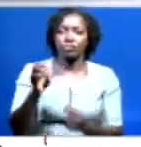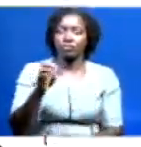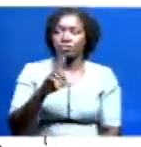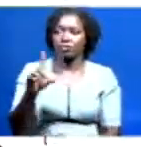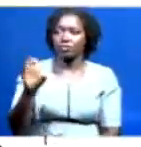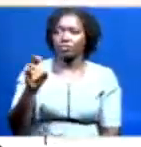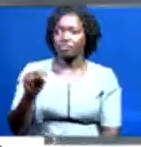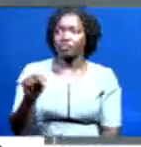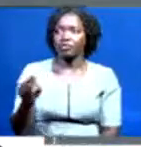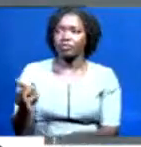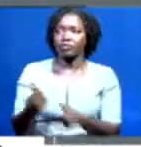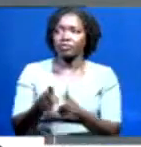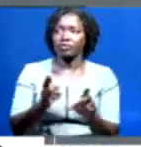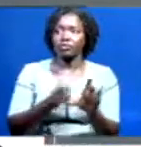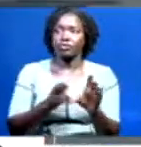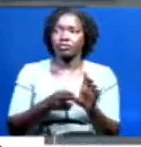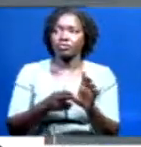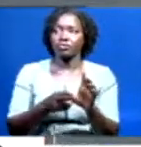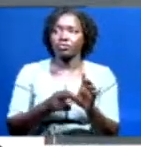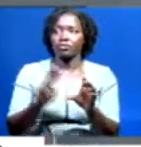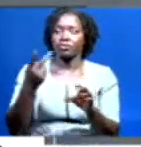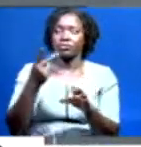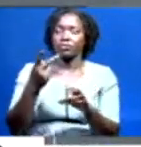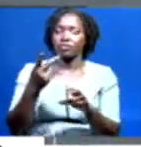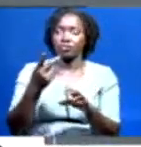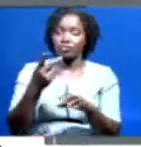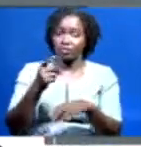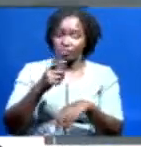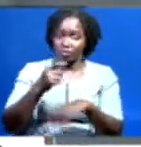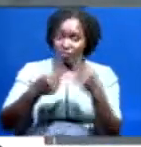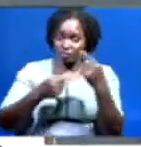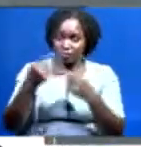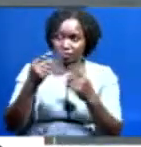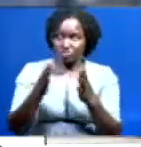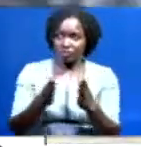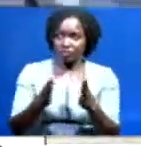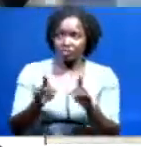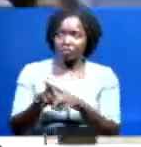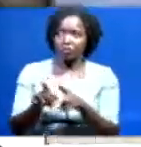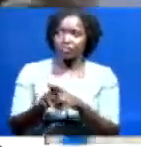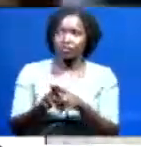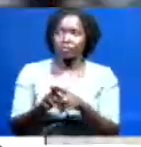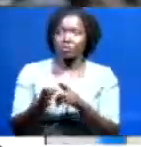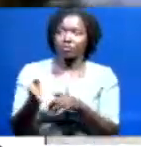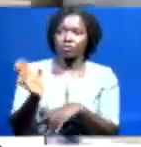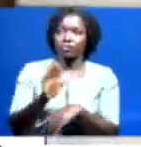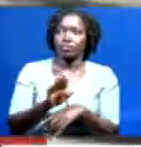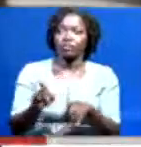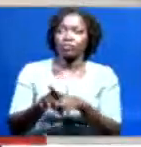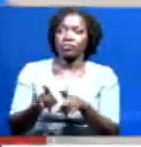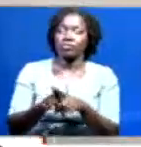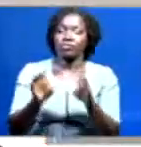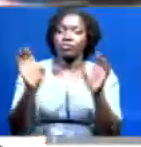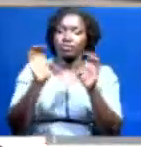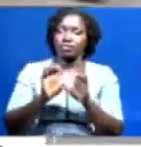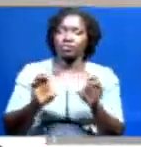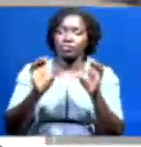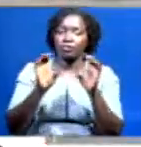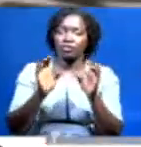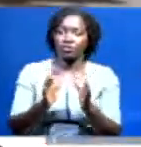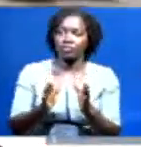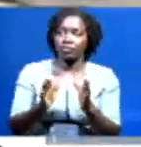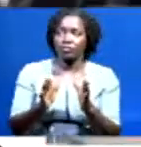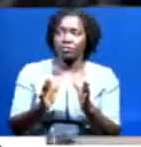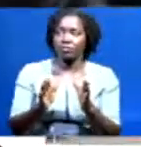race. Kenya's 2-time Boston Marathon winner Edna Kiplagat will be making her return, as well as Ethiopia's Ababel Yeshmane